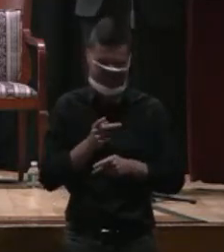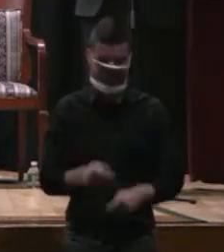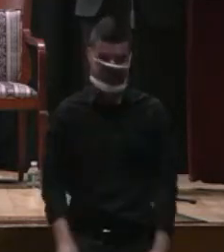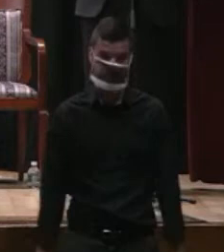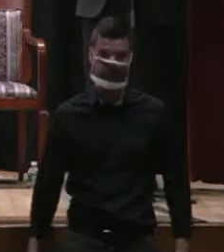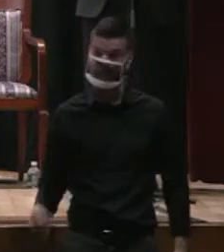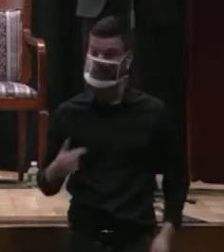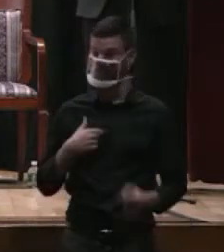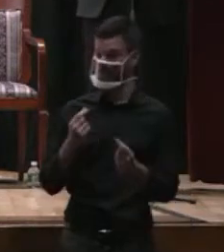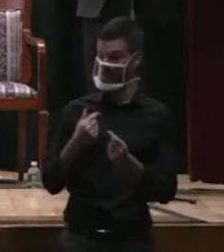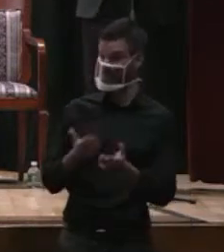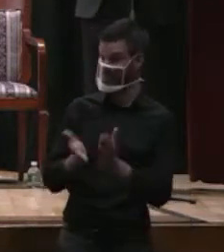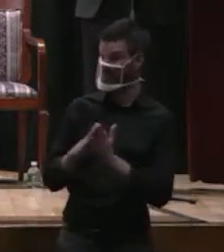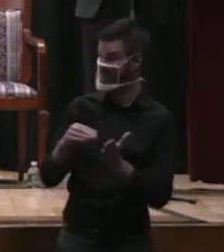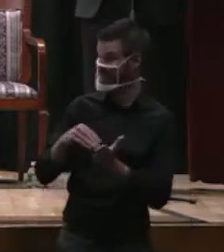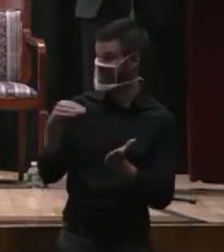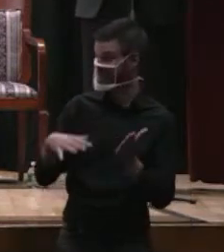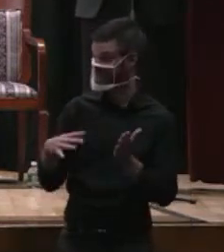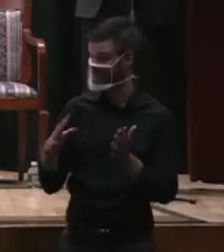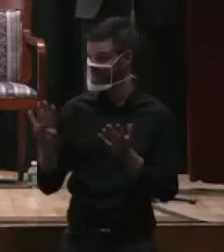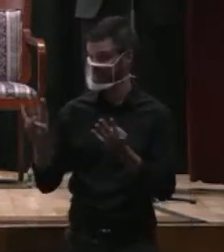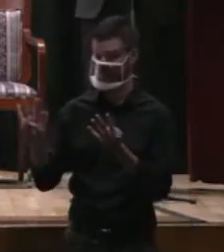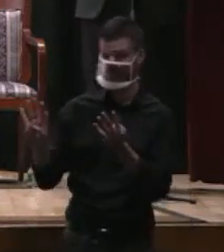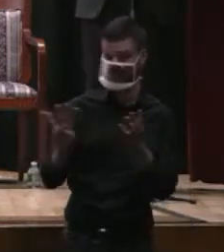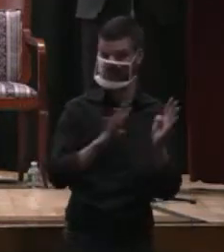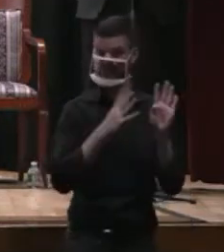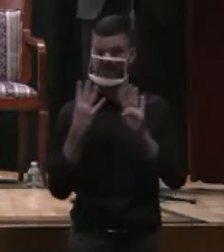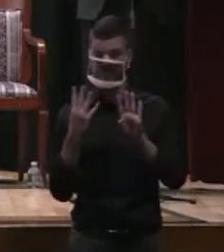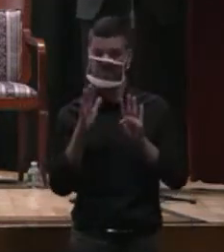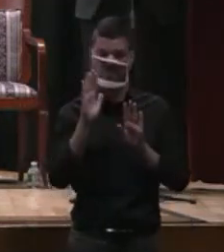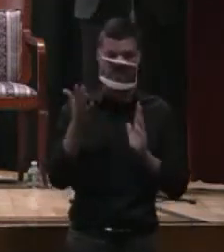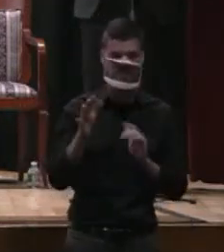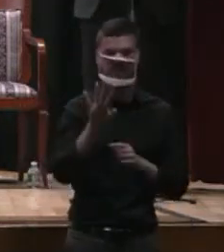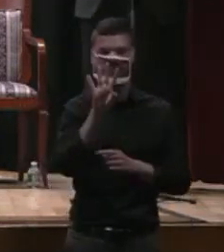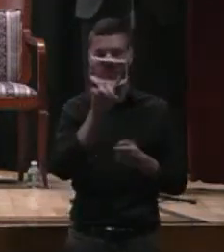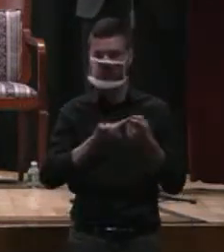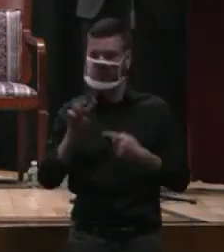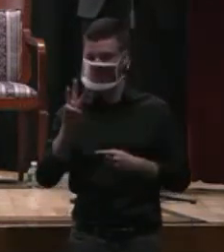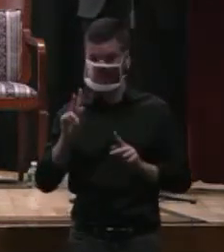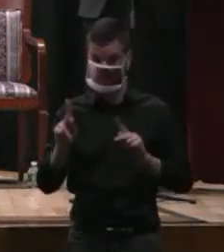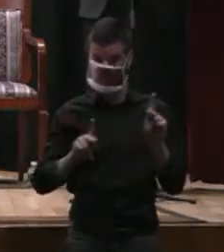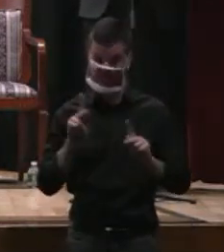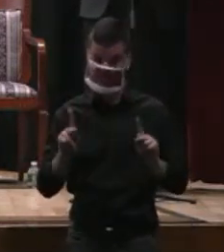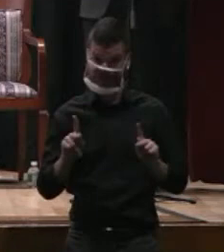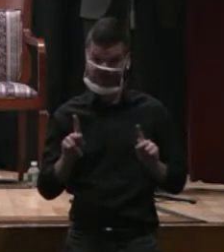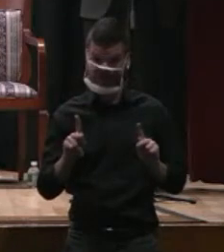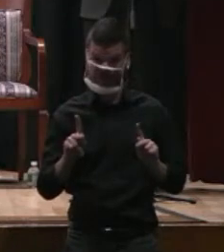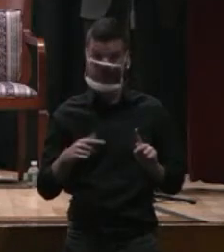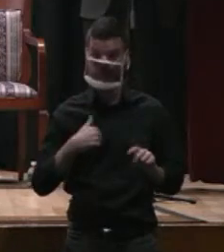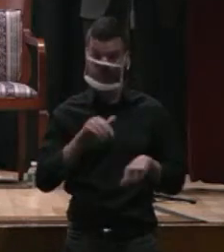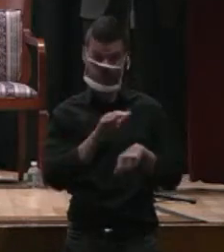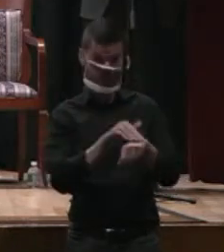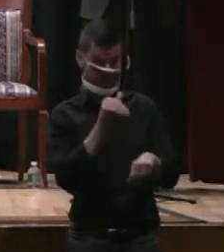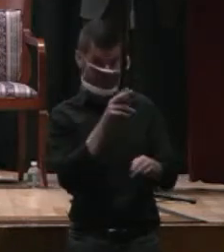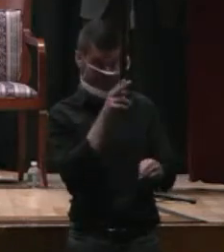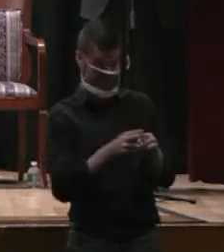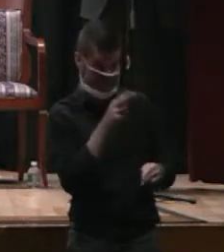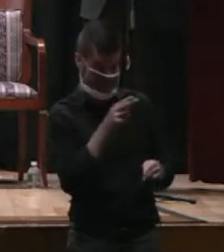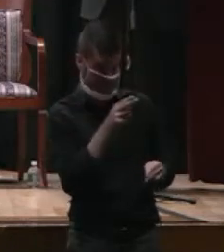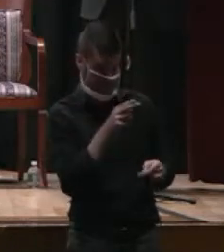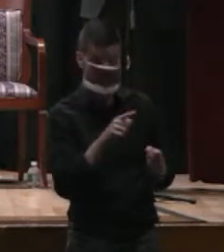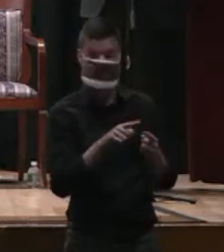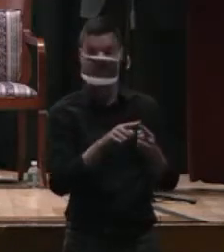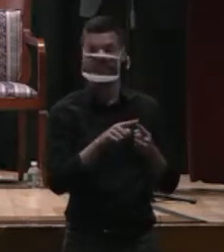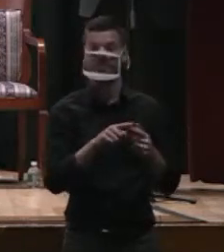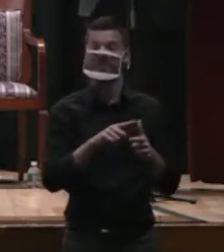asking students to come up. You're going to be coming up in about blocks of maybe 4 to 6. I will call your name, and